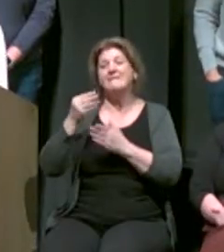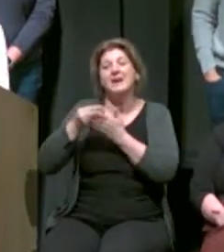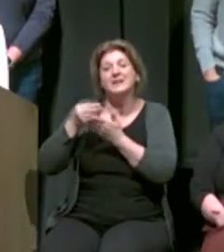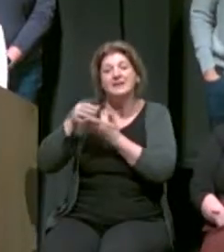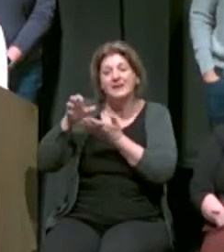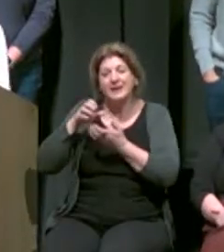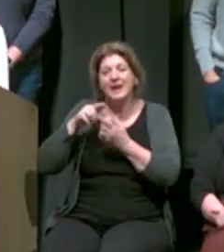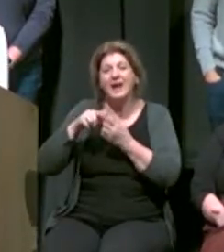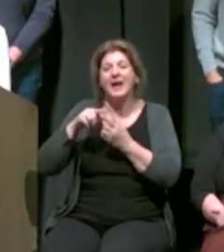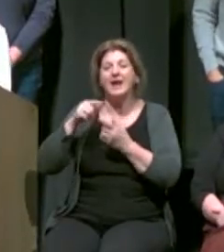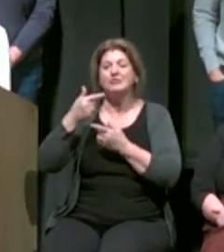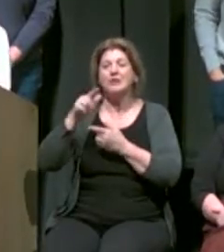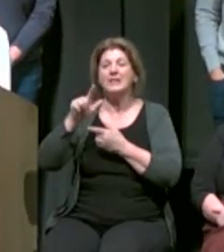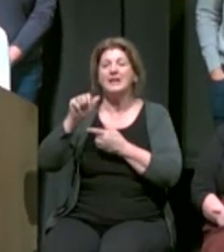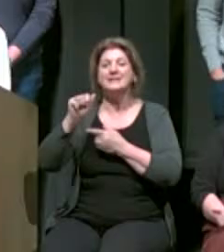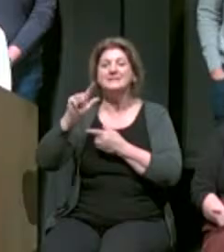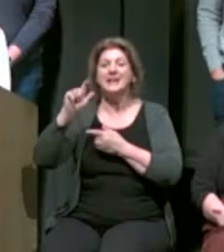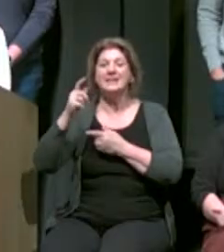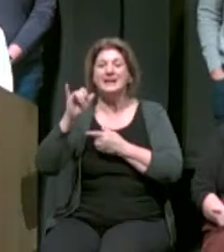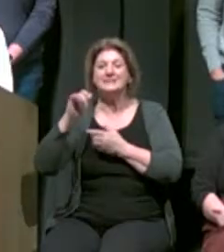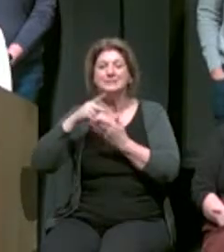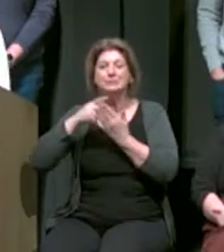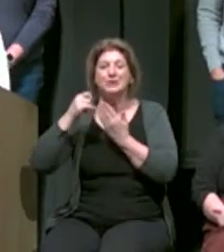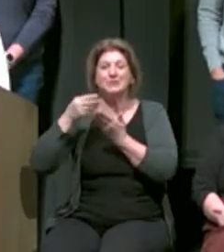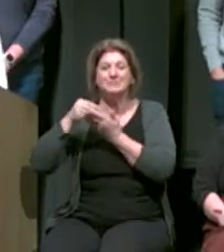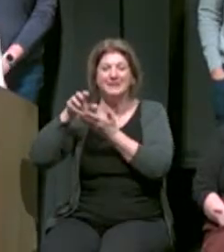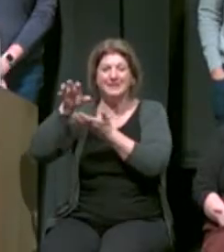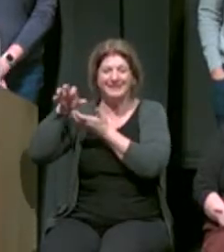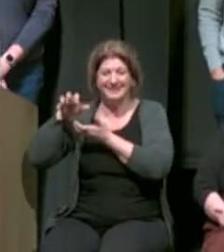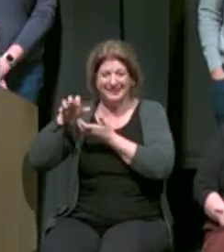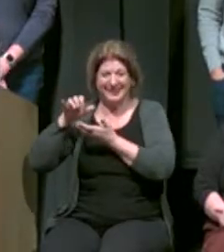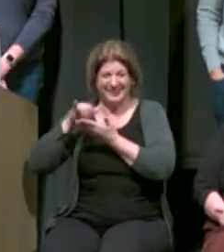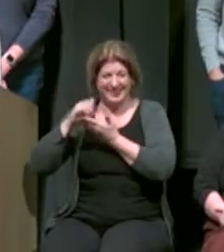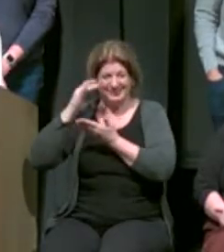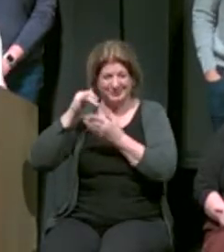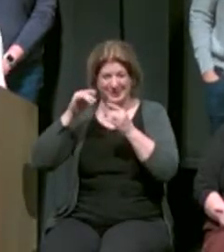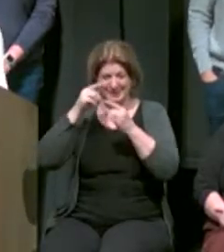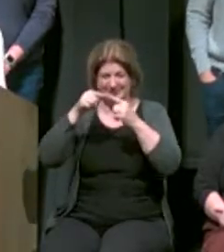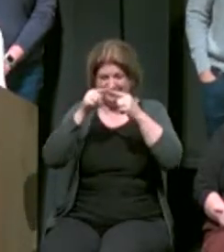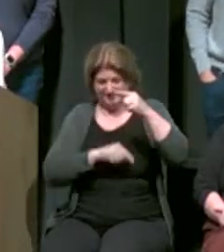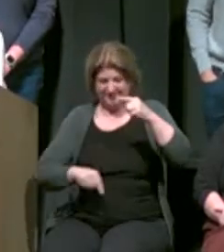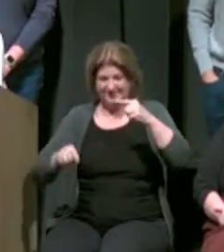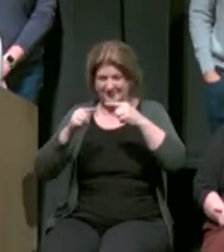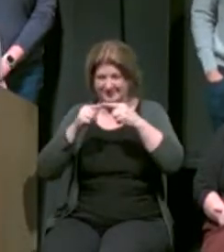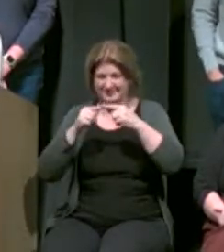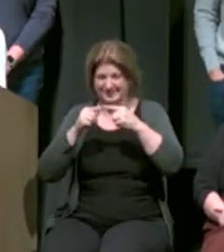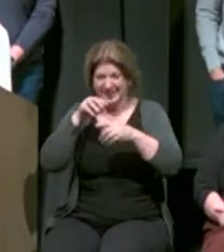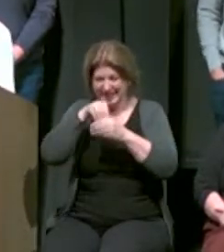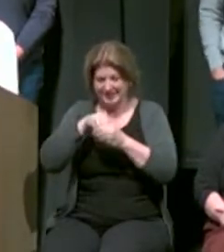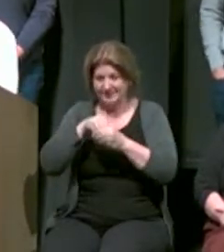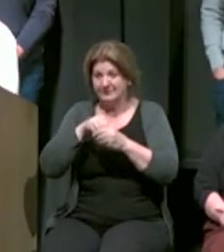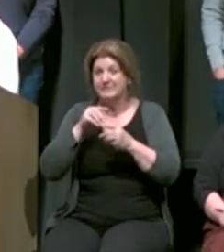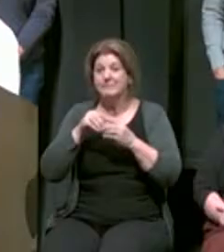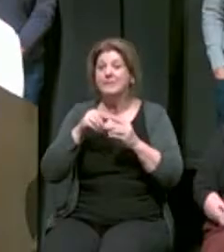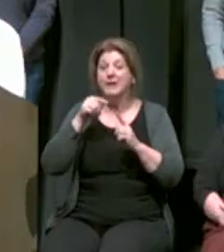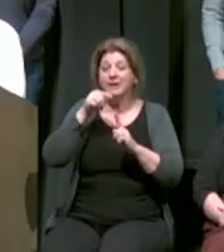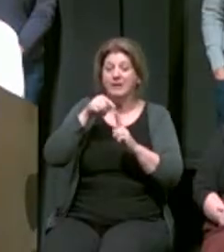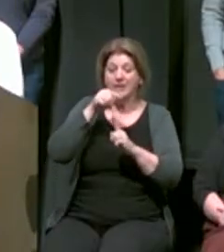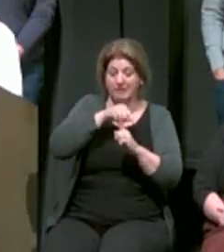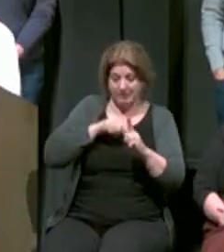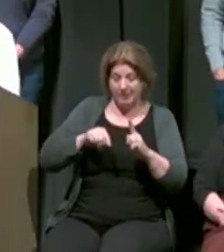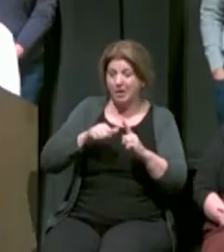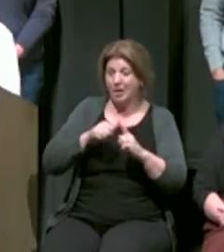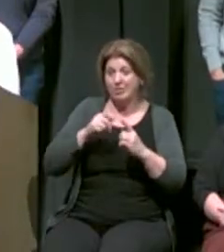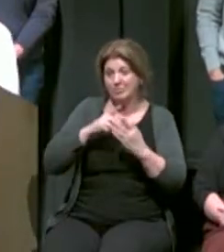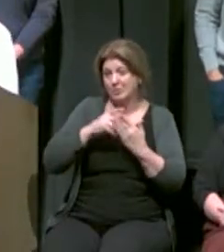Lakes Legacy Act program to get the projects done. So I can't speak too much to the like area of concern in general, but